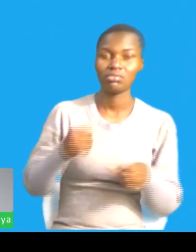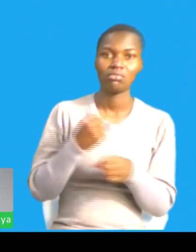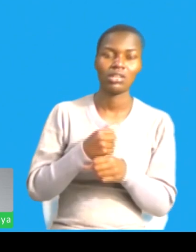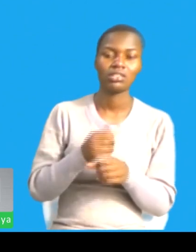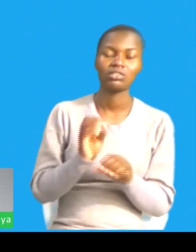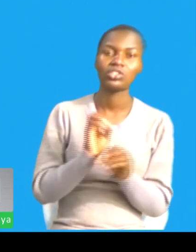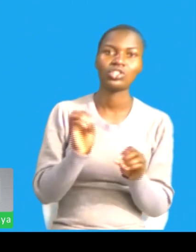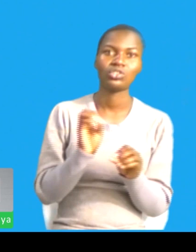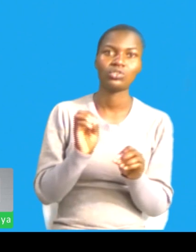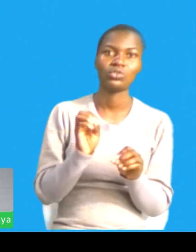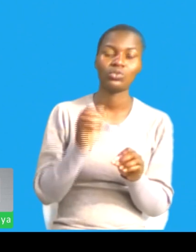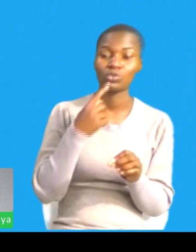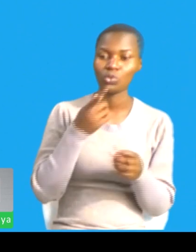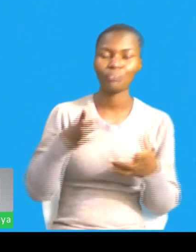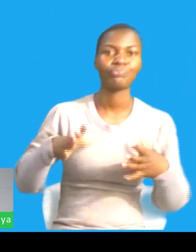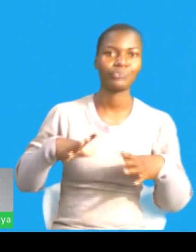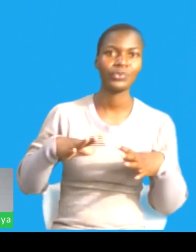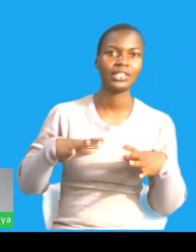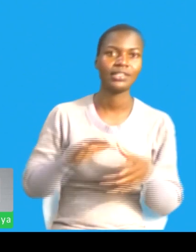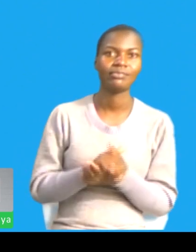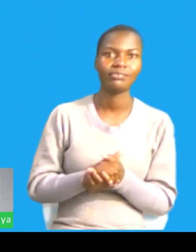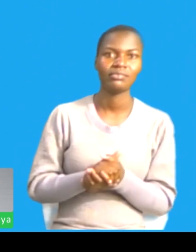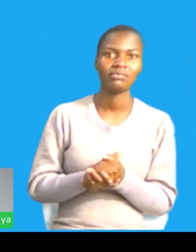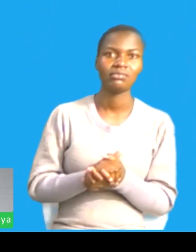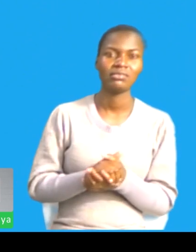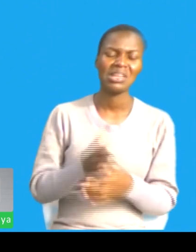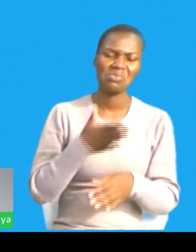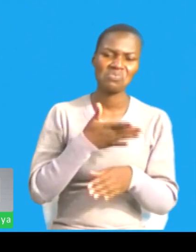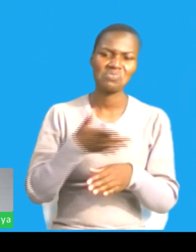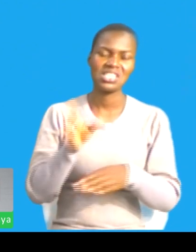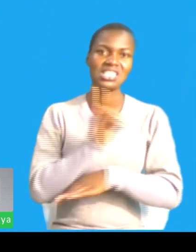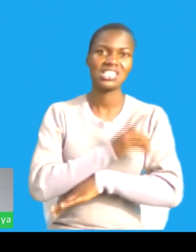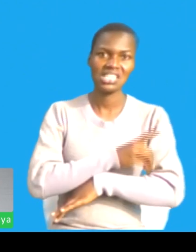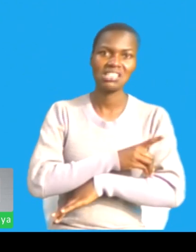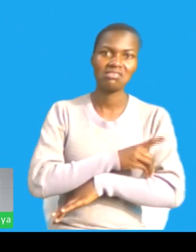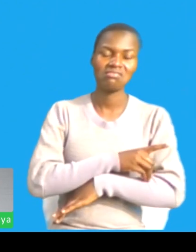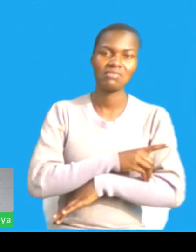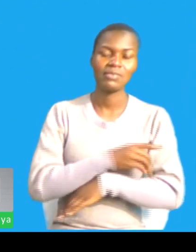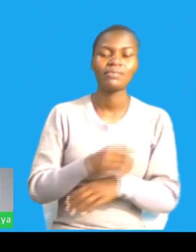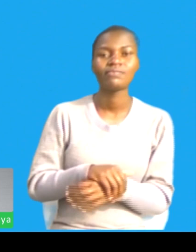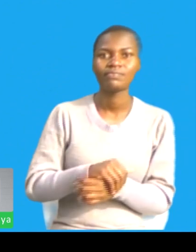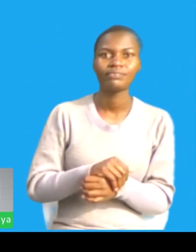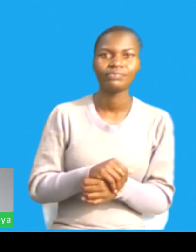holiday. But it was a wasted day. It's a wasted day. Some of us spent time glued on TVs. The whole day.